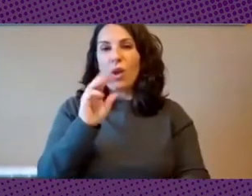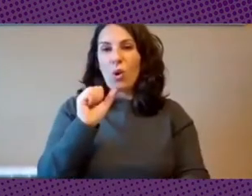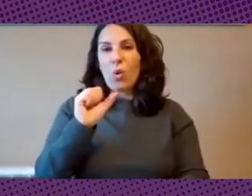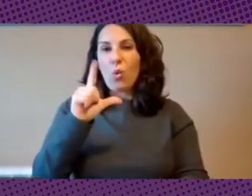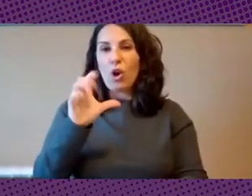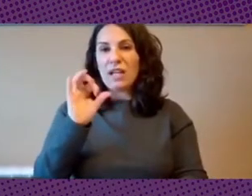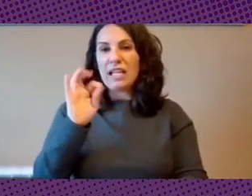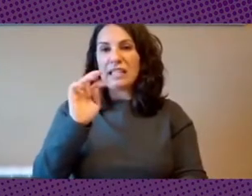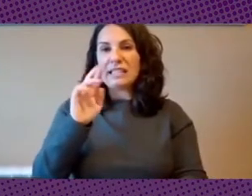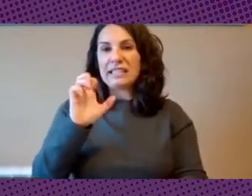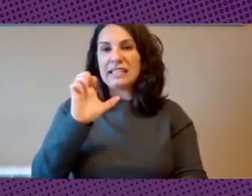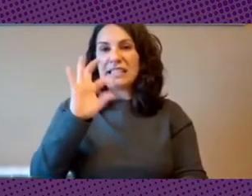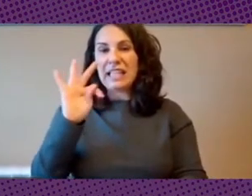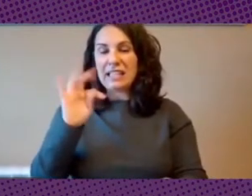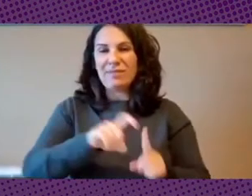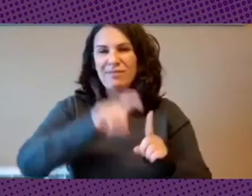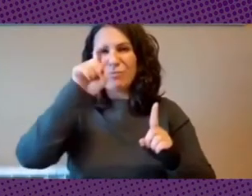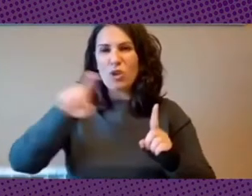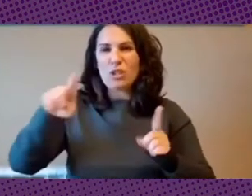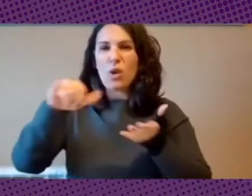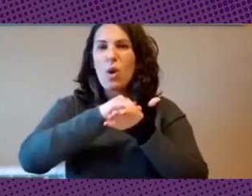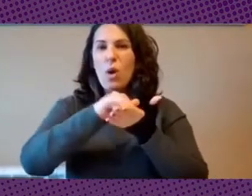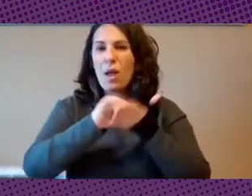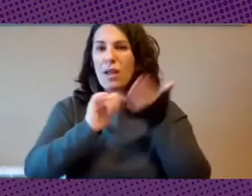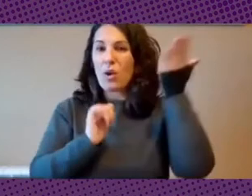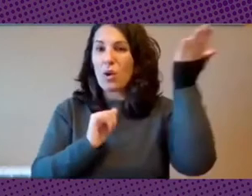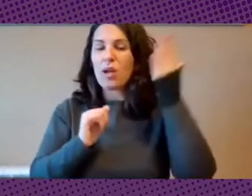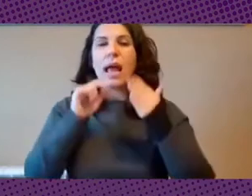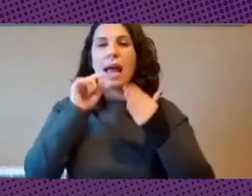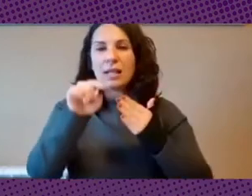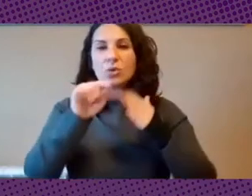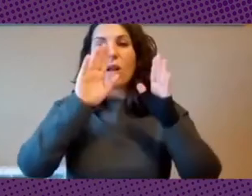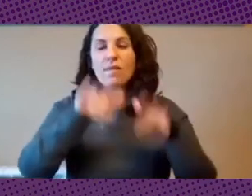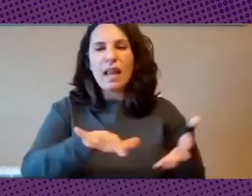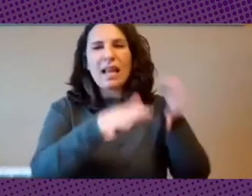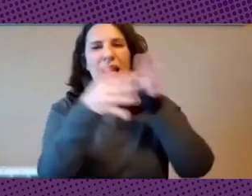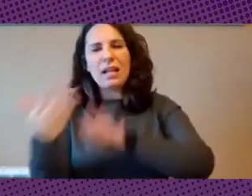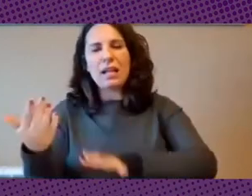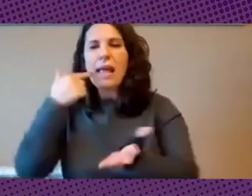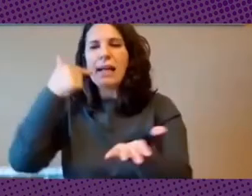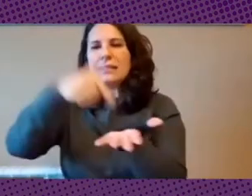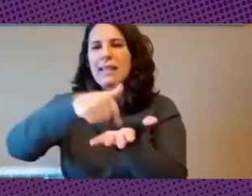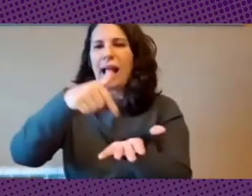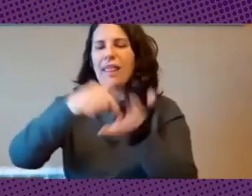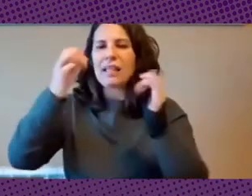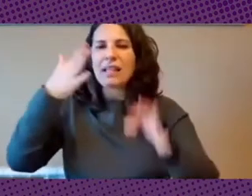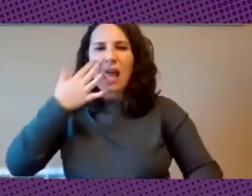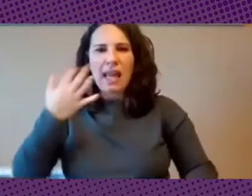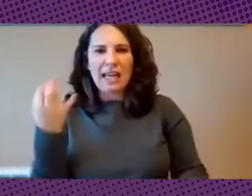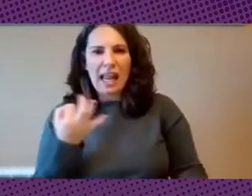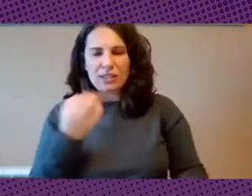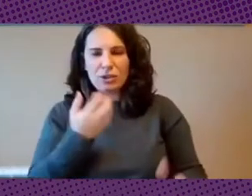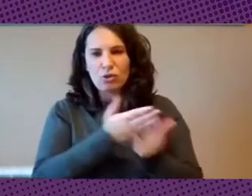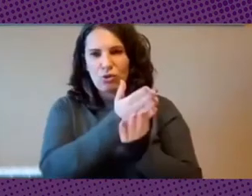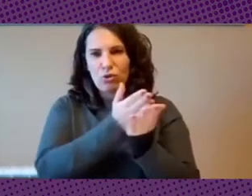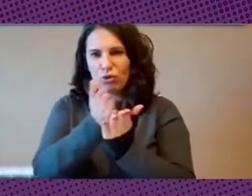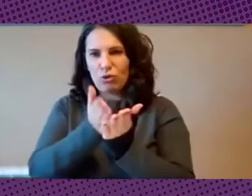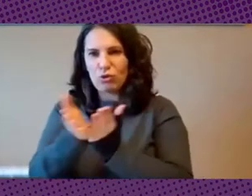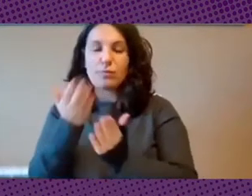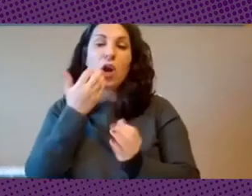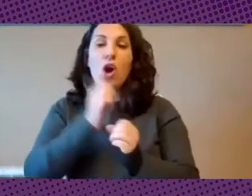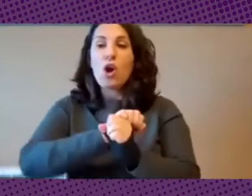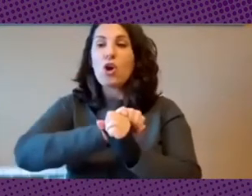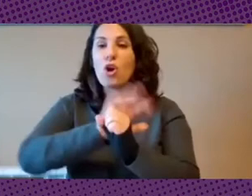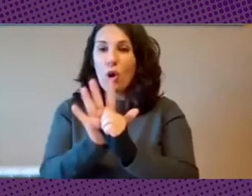materialize in demand risks. Right. So, for example, we have COVID-19 could be viewed as an extreme climate event. The fact that